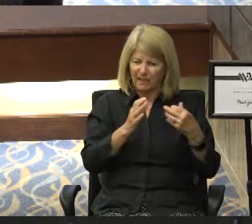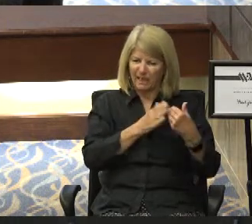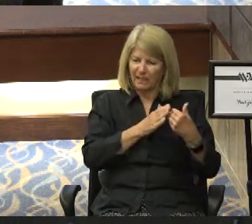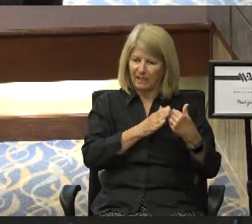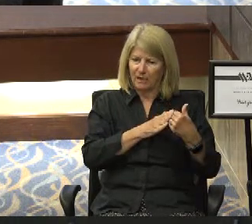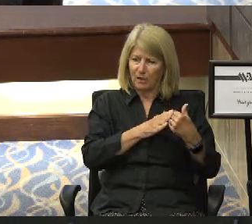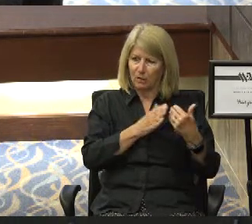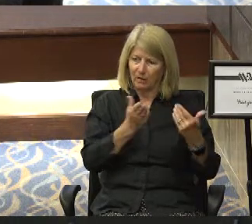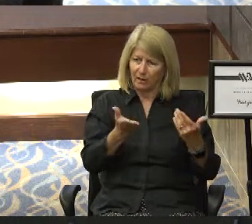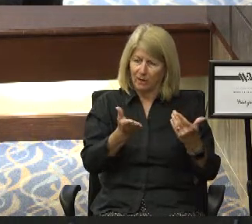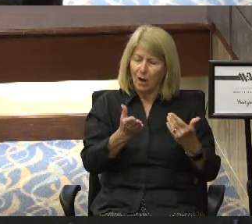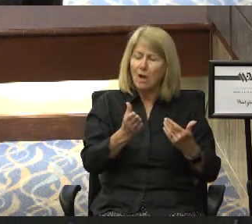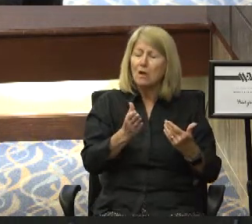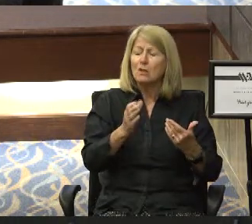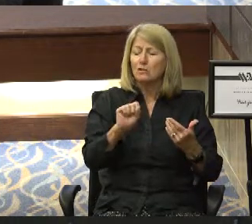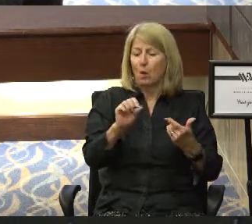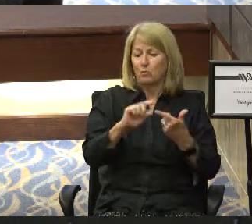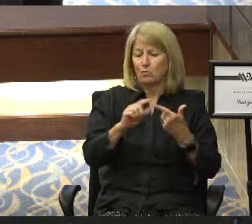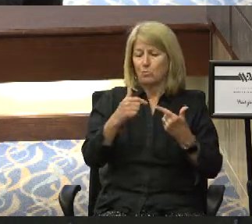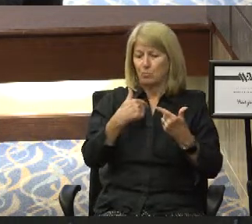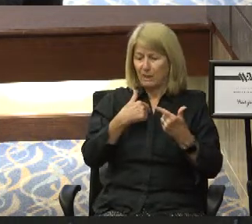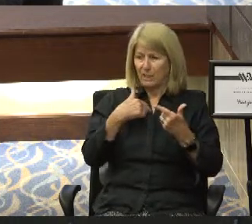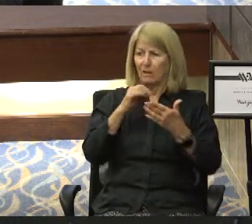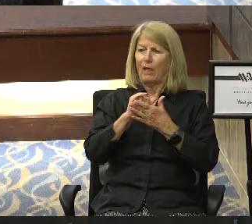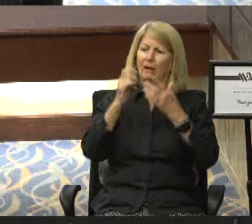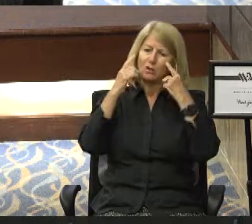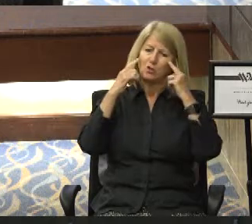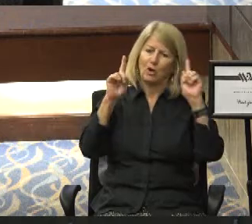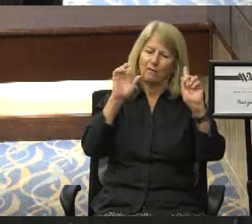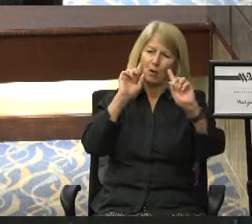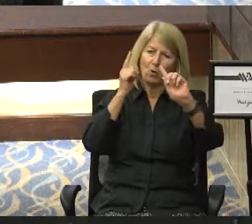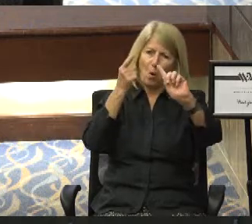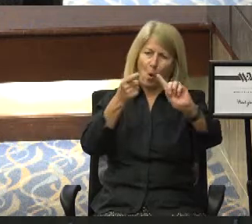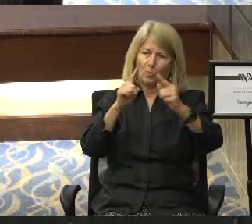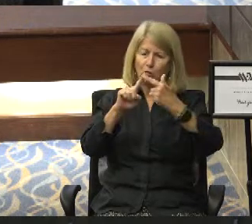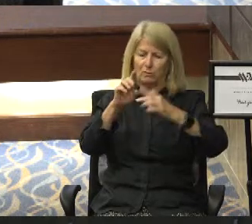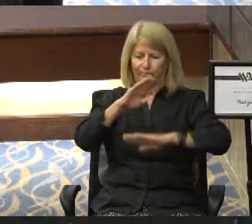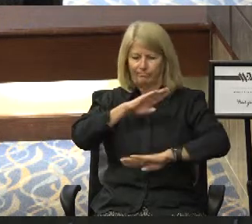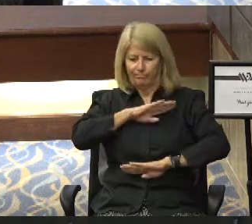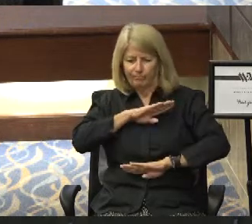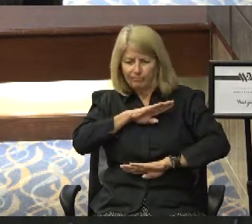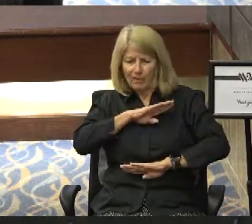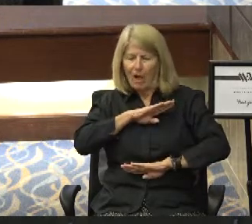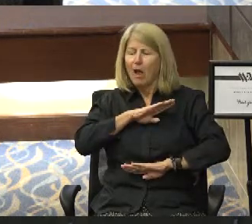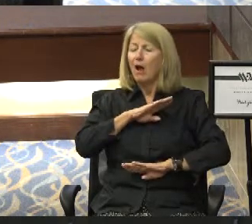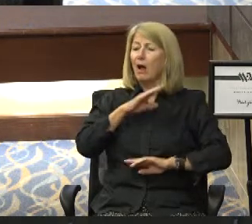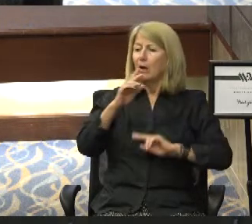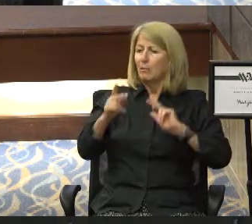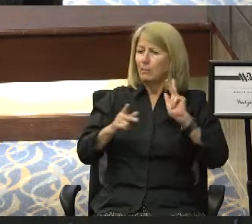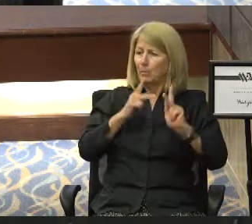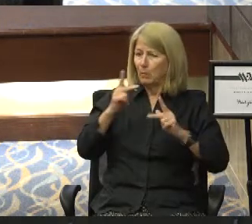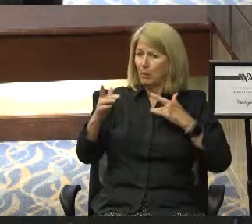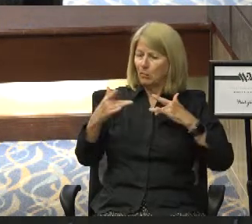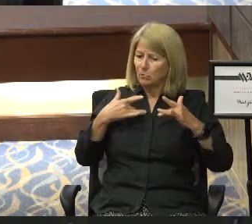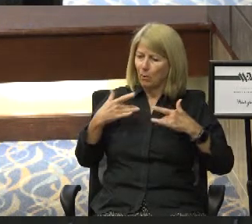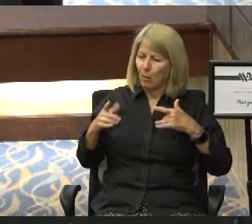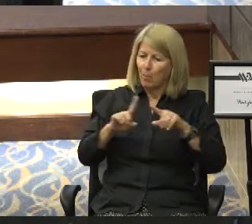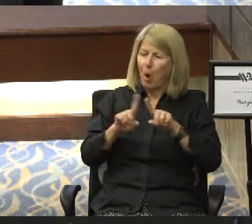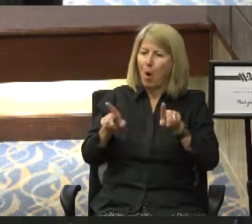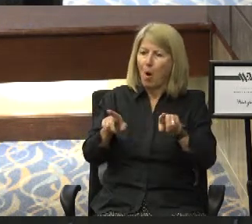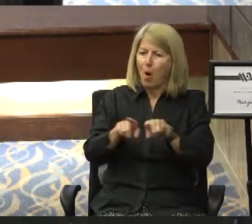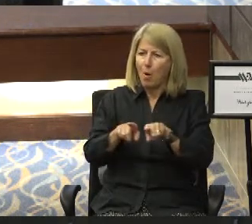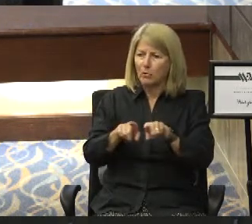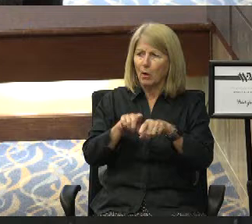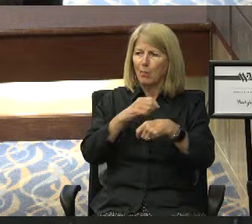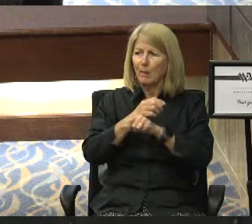near homes. And so to me, that achieves the goal of meeting residents' concern, but also ensuring that folks seeking